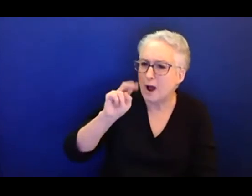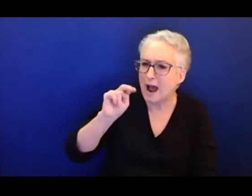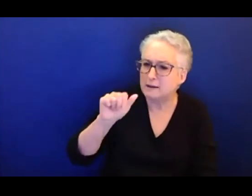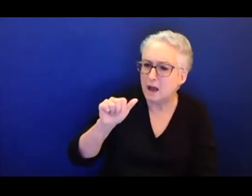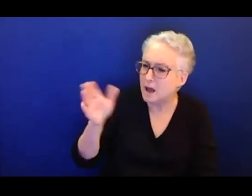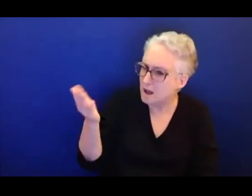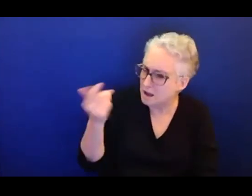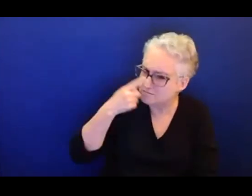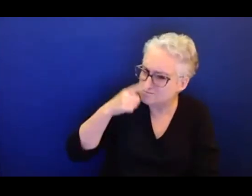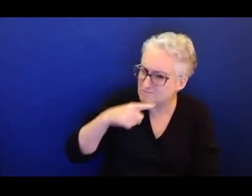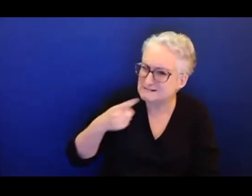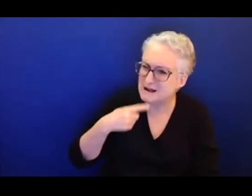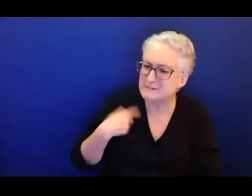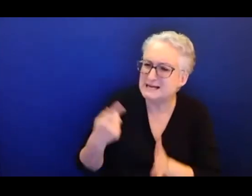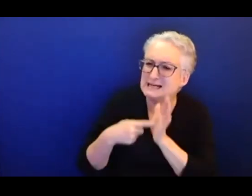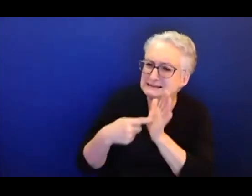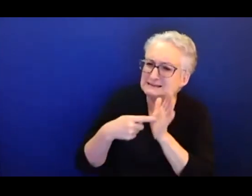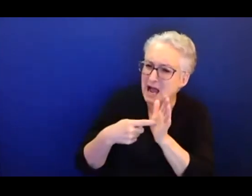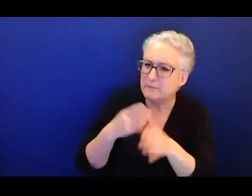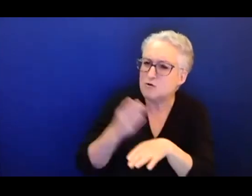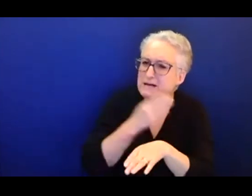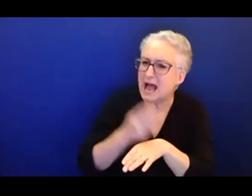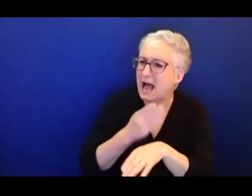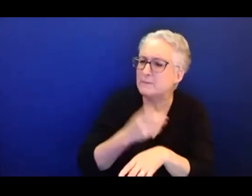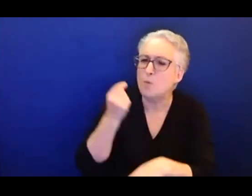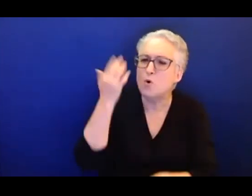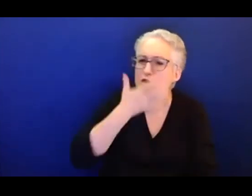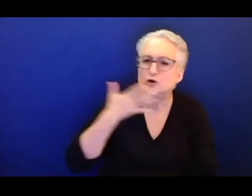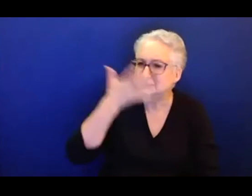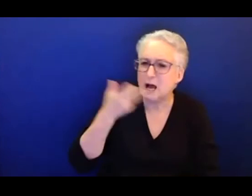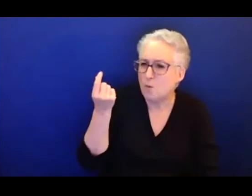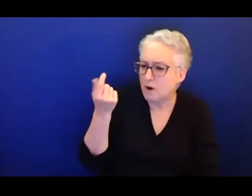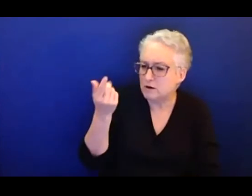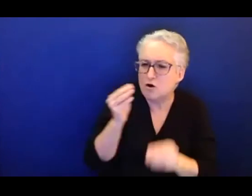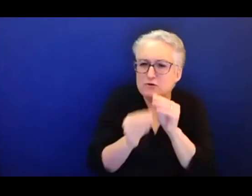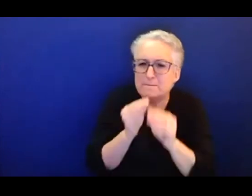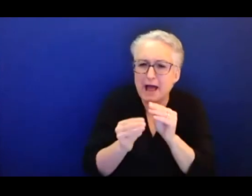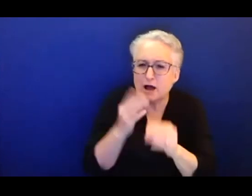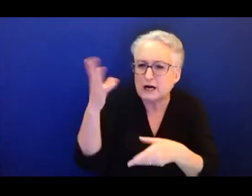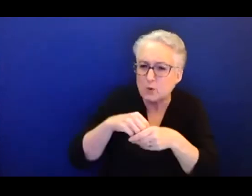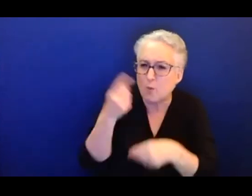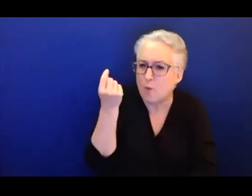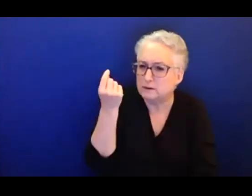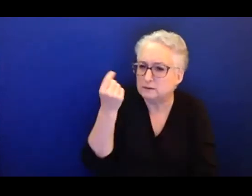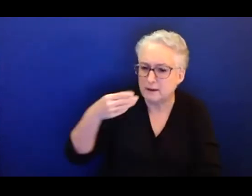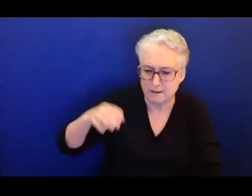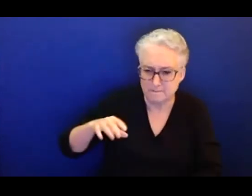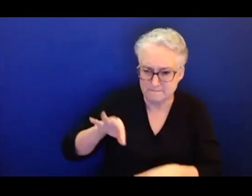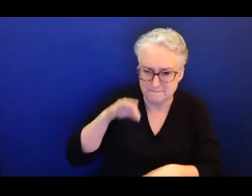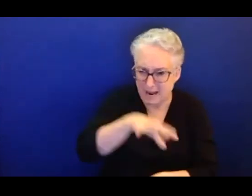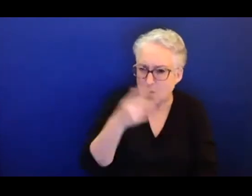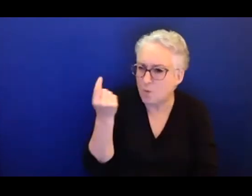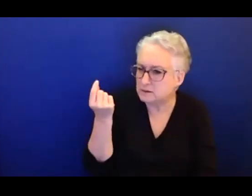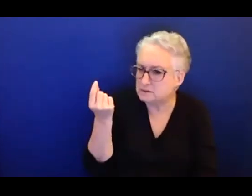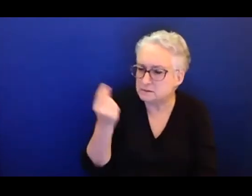what's covered in some of the programs for repairs to a home? For the emergency assistance program, we